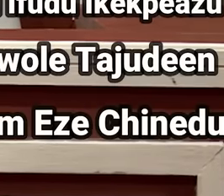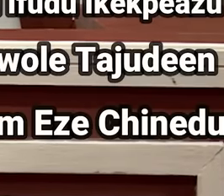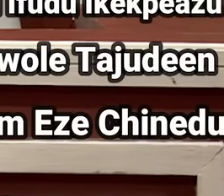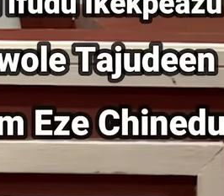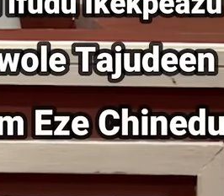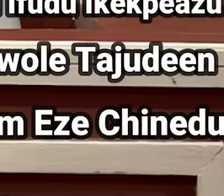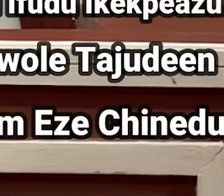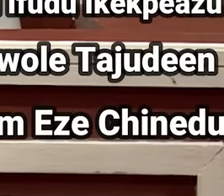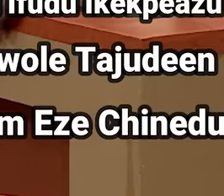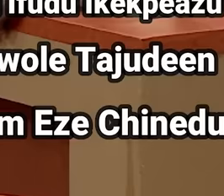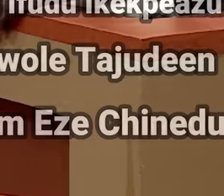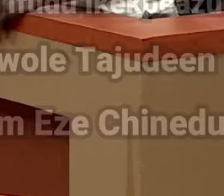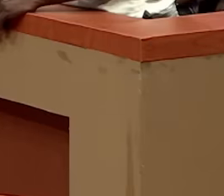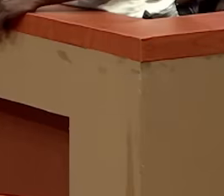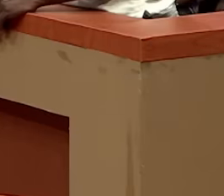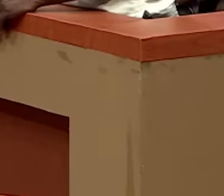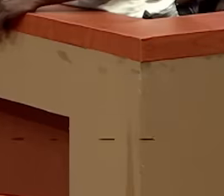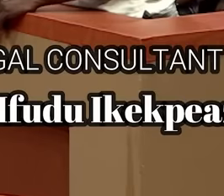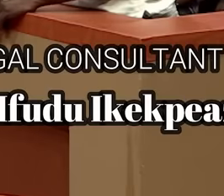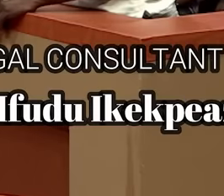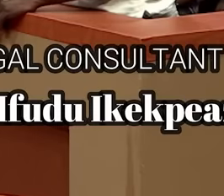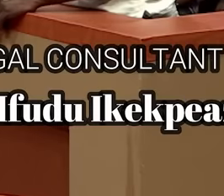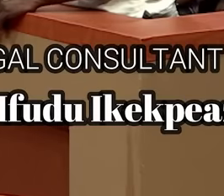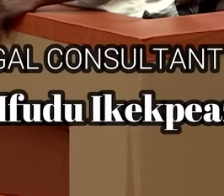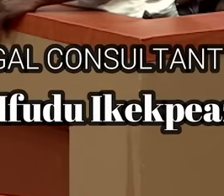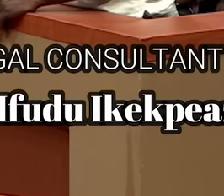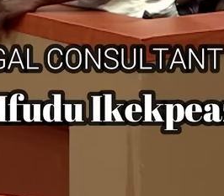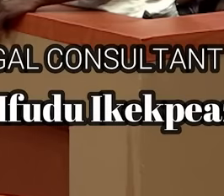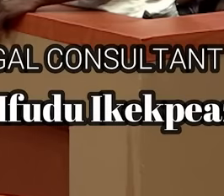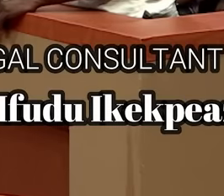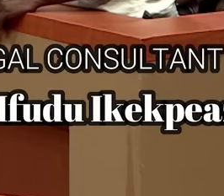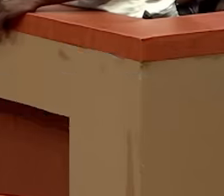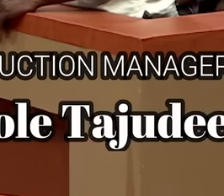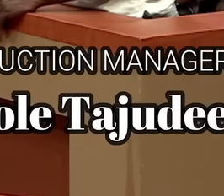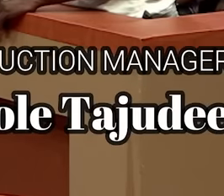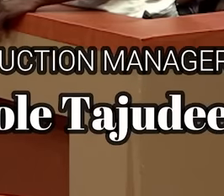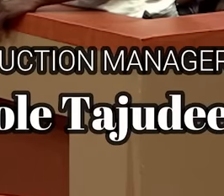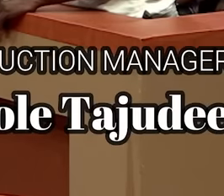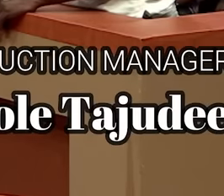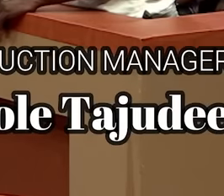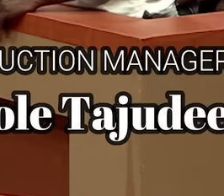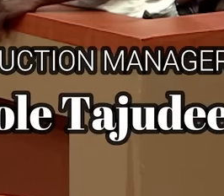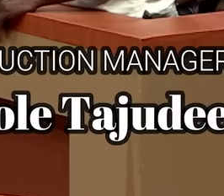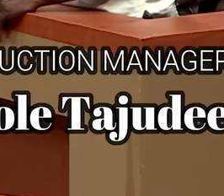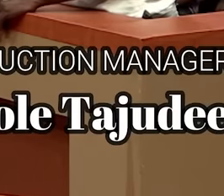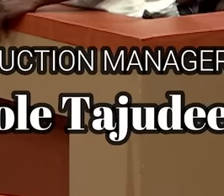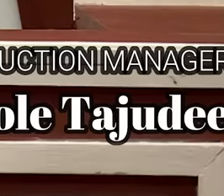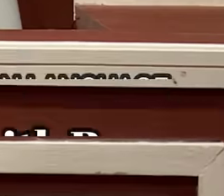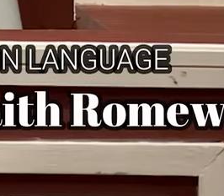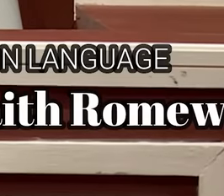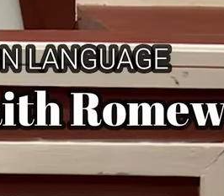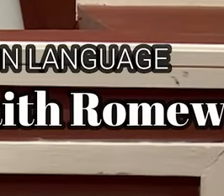for you, if you default in any one of them, you know the way to the legal team's office. You come back here. That's my ruling.